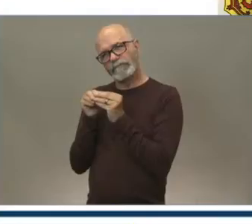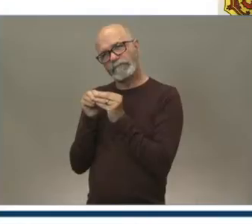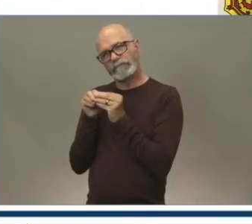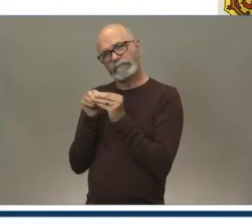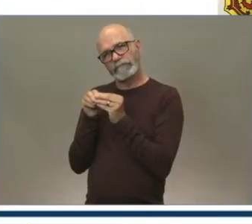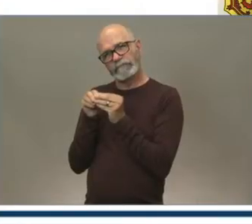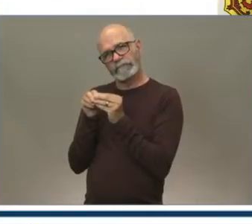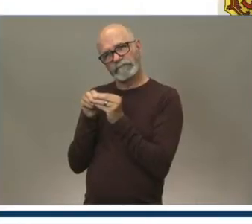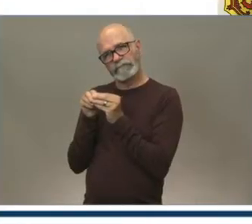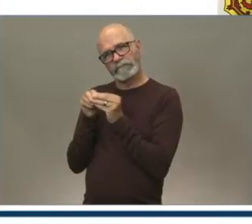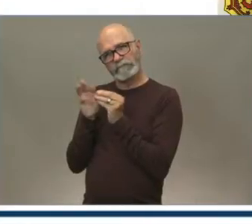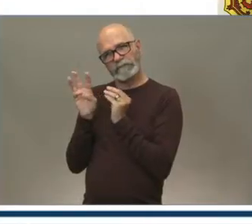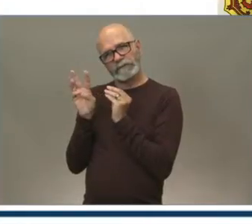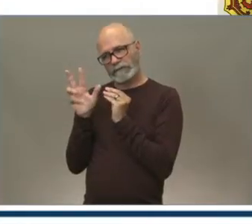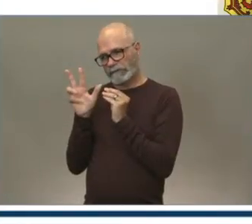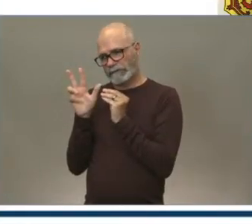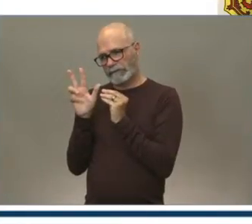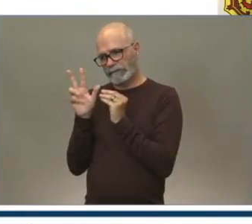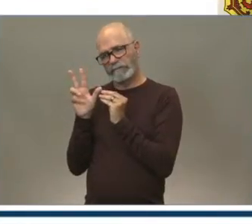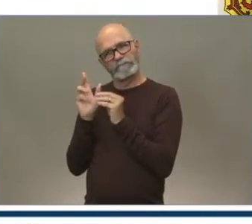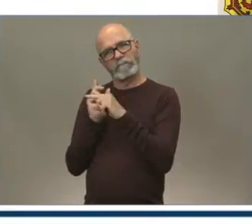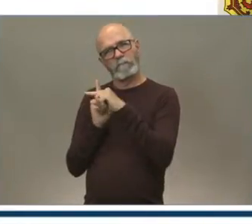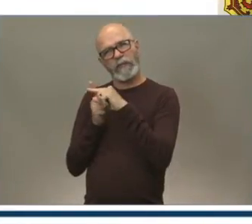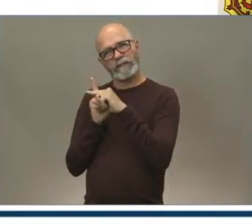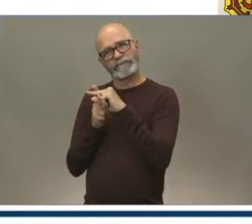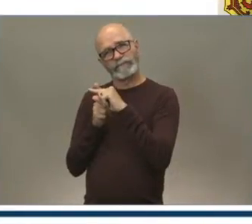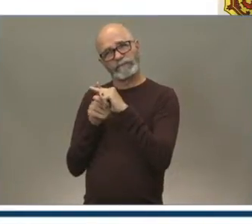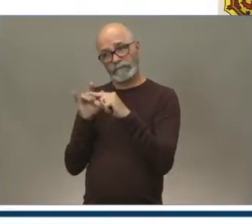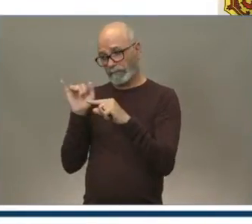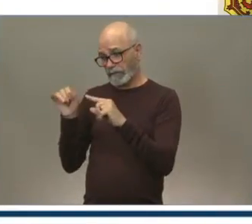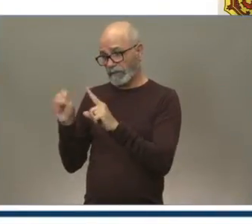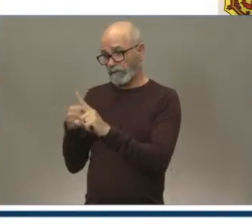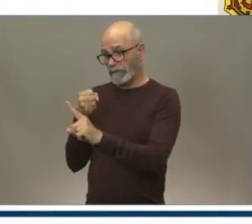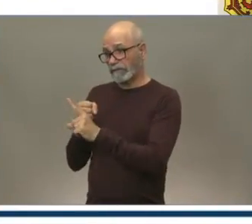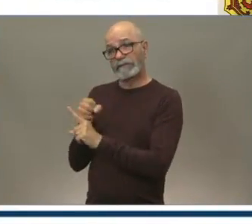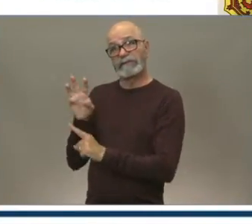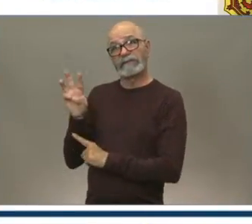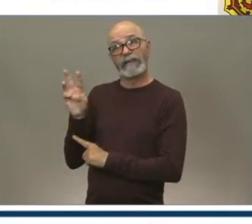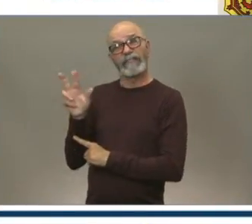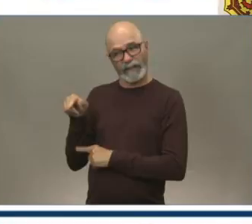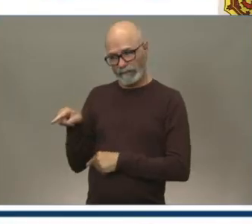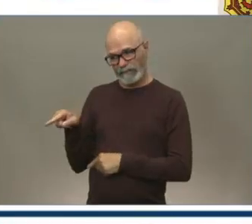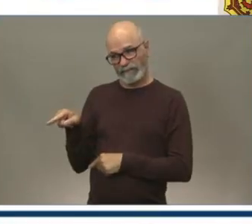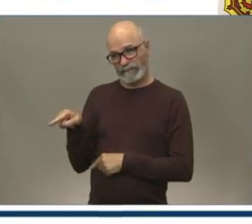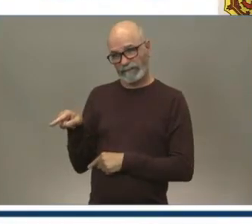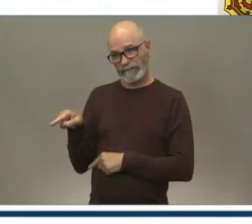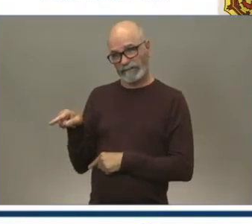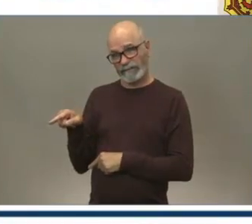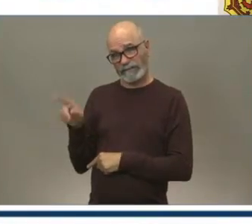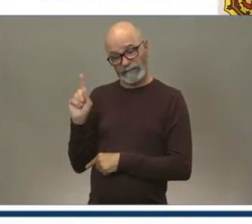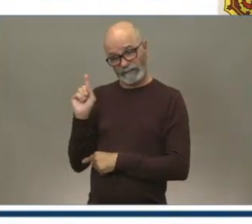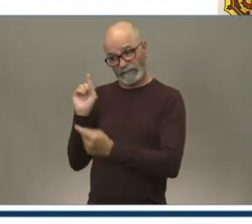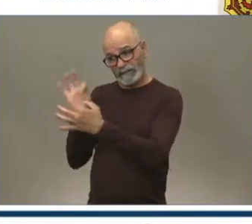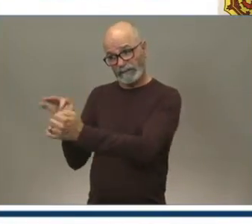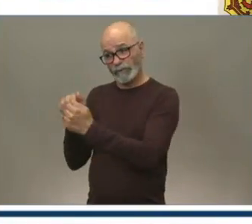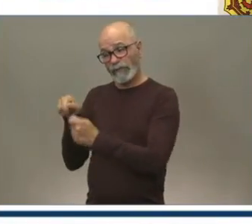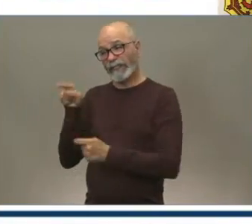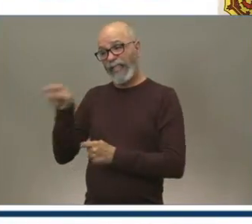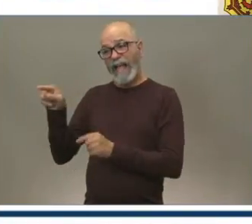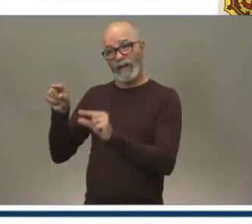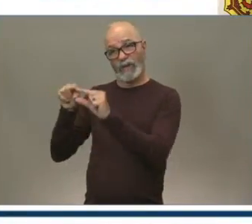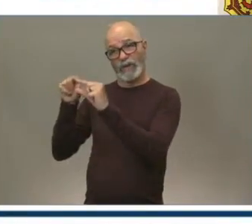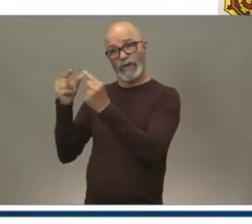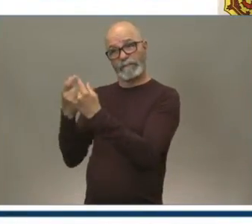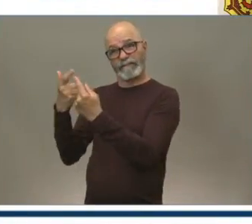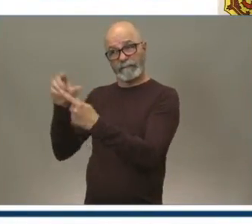How many of those 63 are tied to that complicated or that gathering